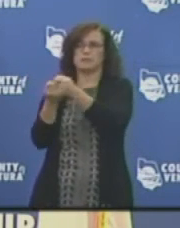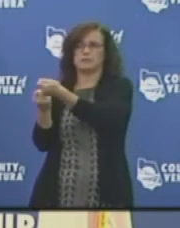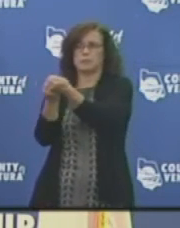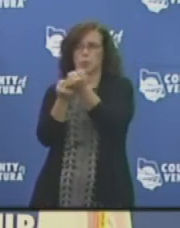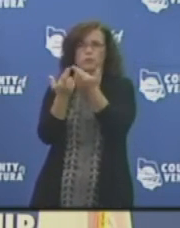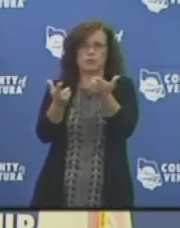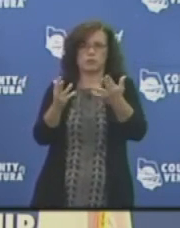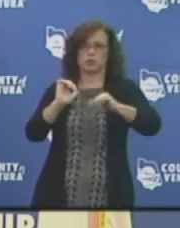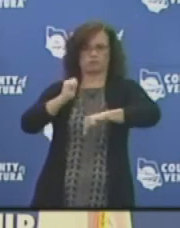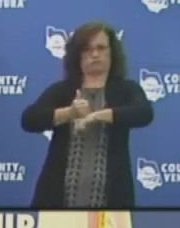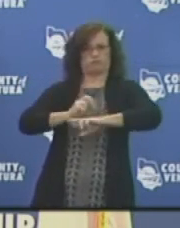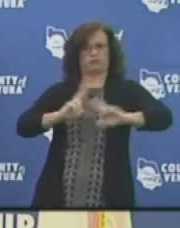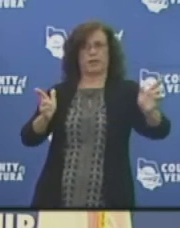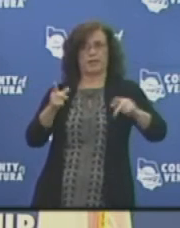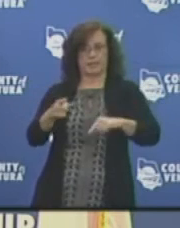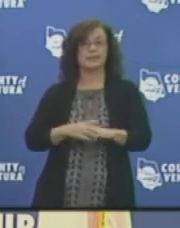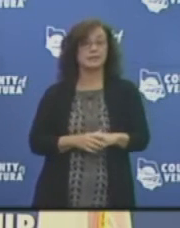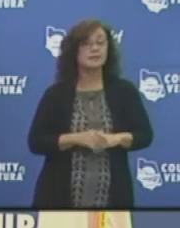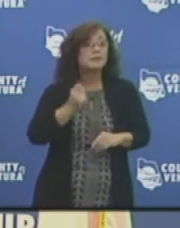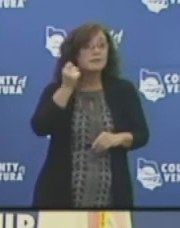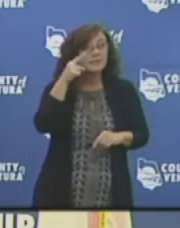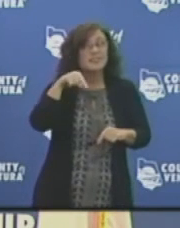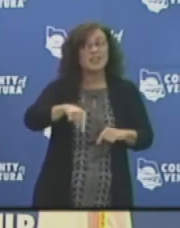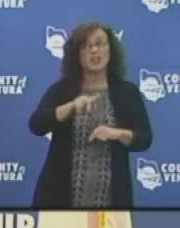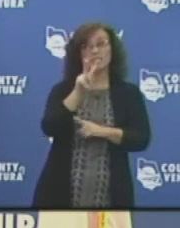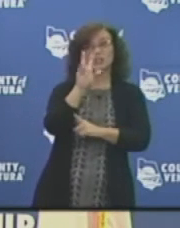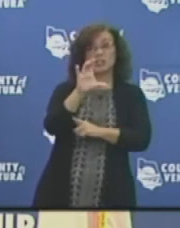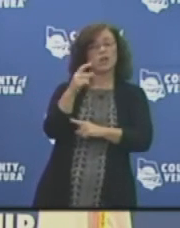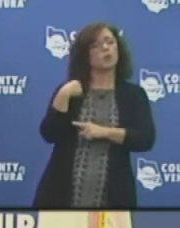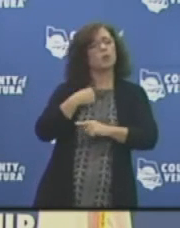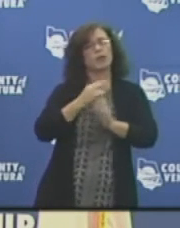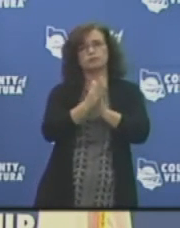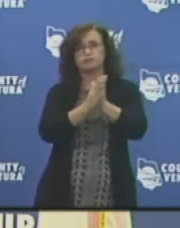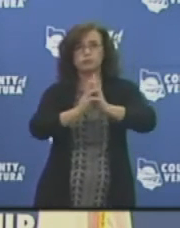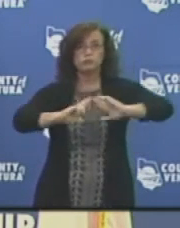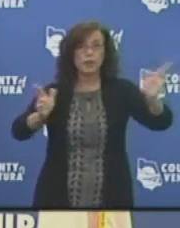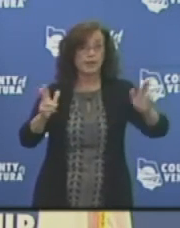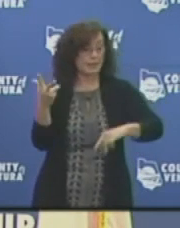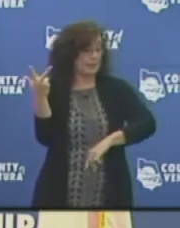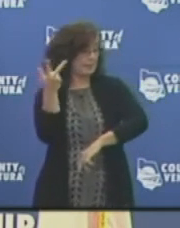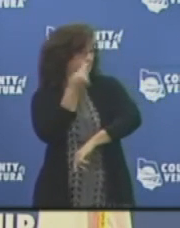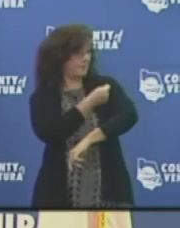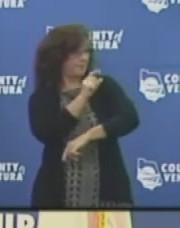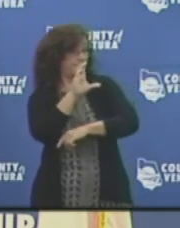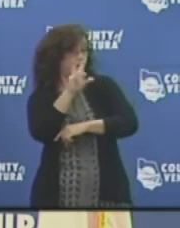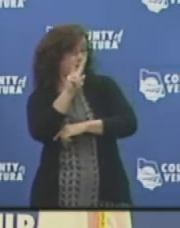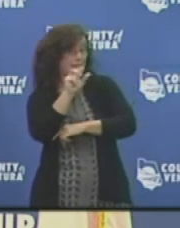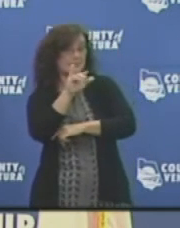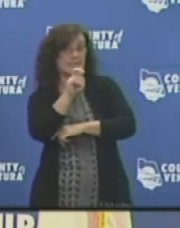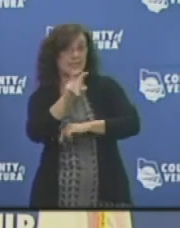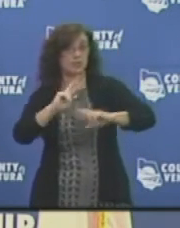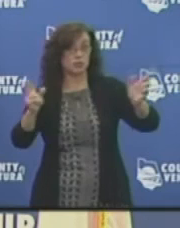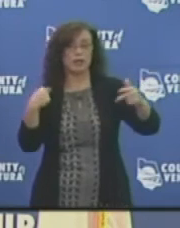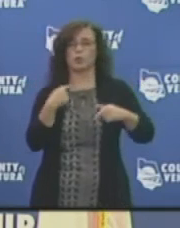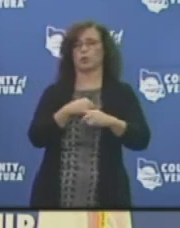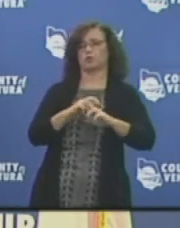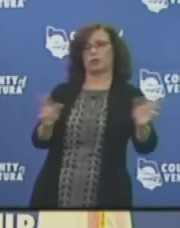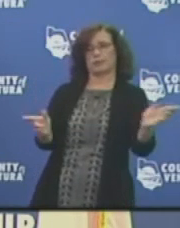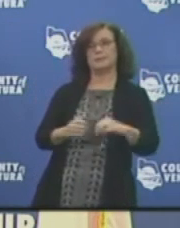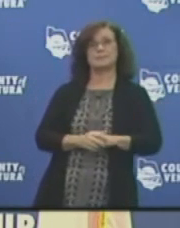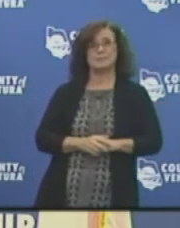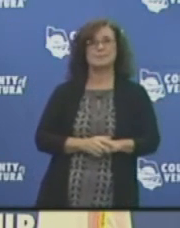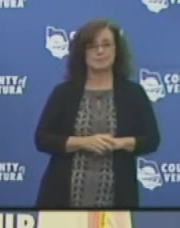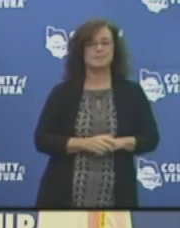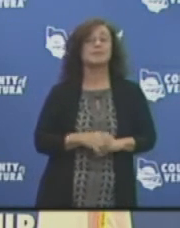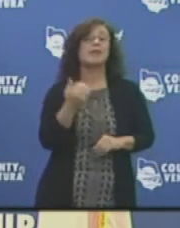very lucky to live in a county that is going to be ready when the vaccine is ready. If you would like to watch the town hall, it is on, you